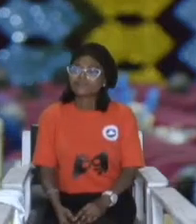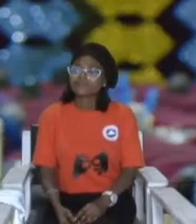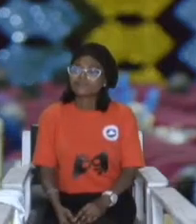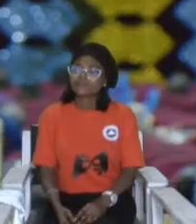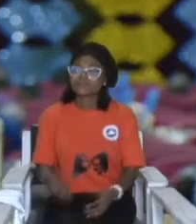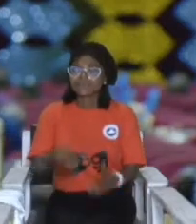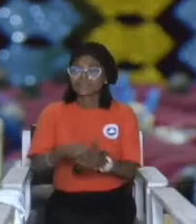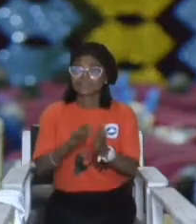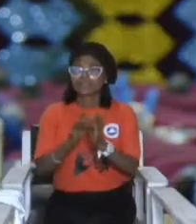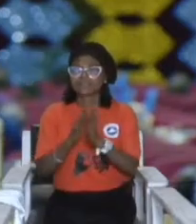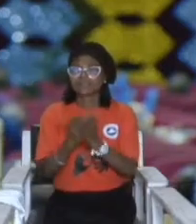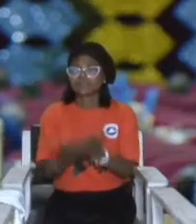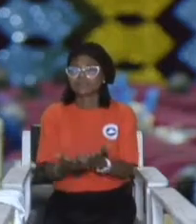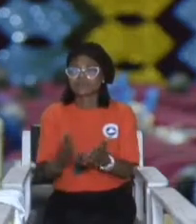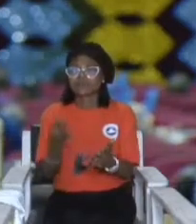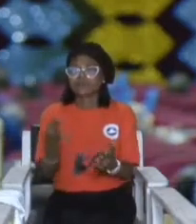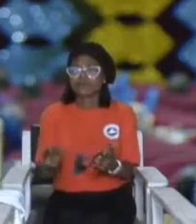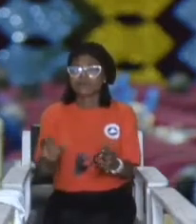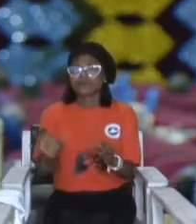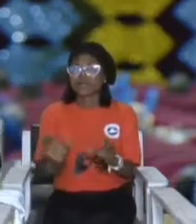In the book of Acts chapter 7.